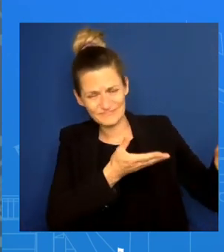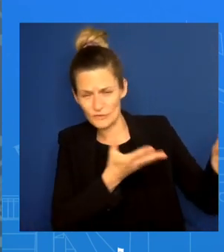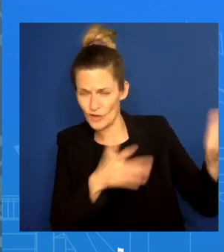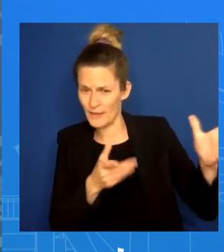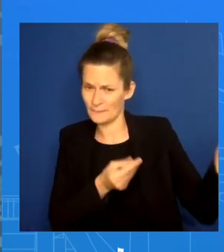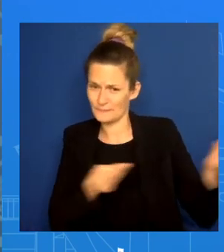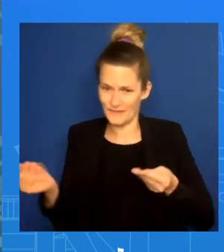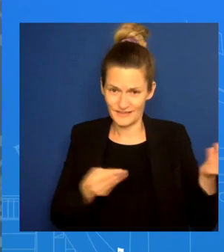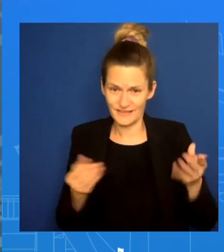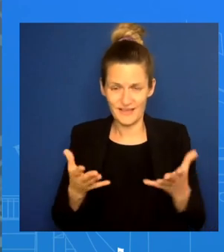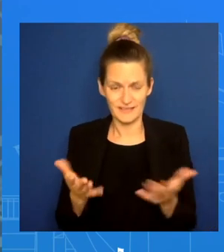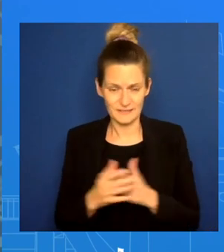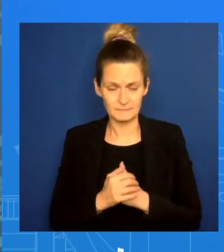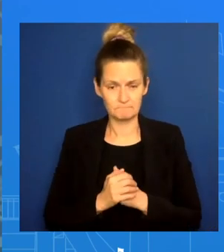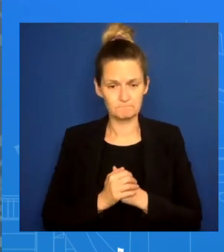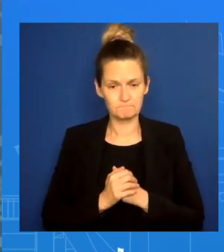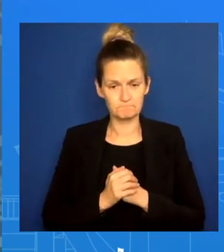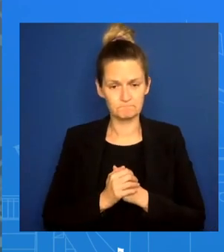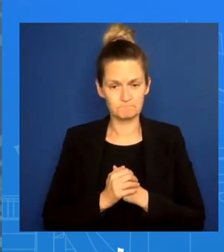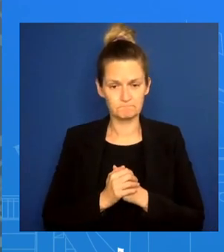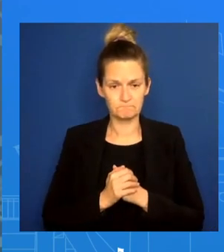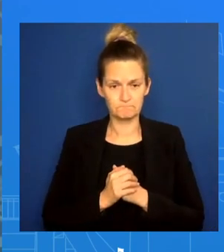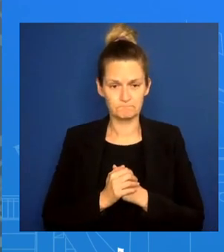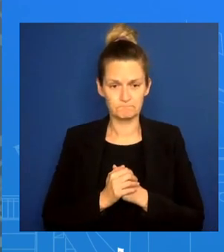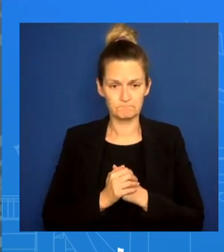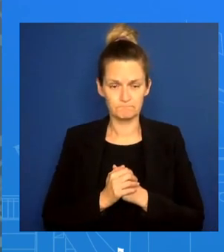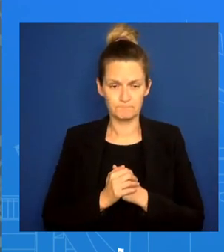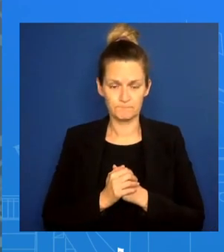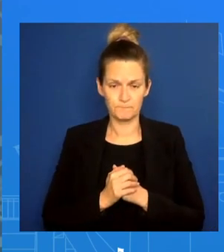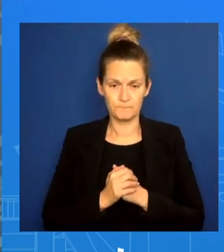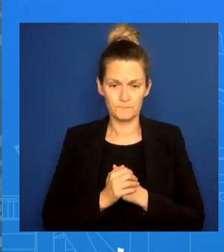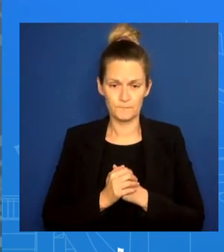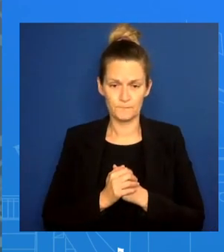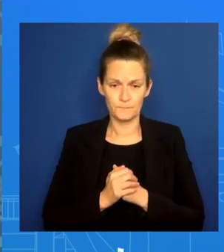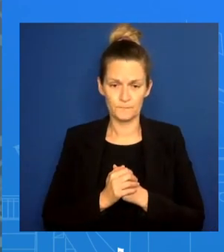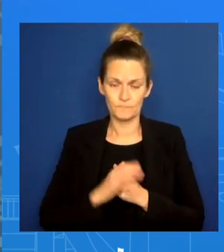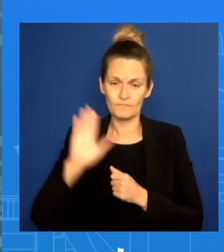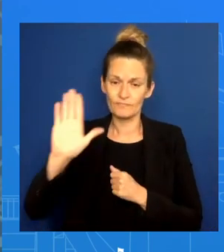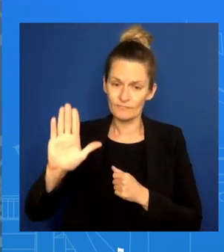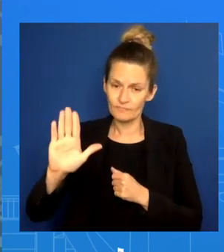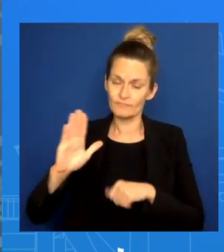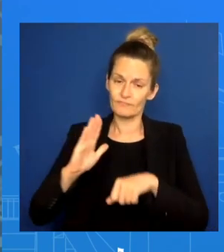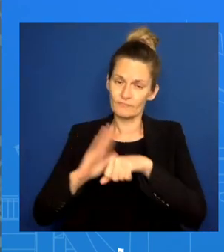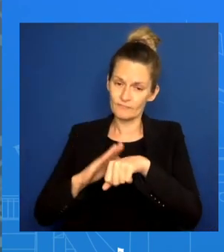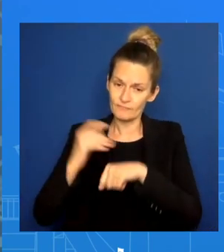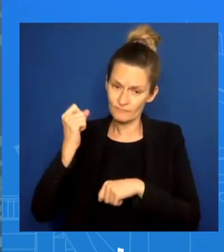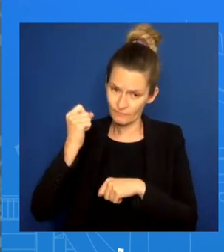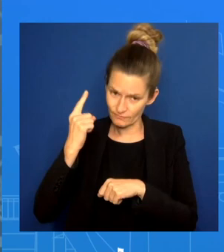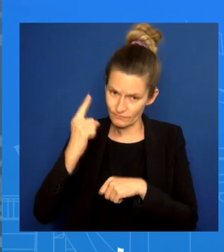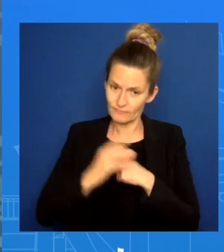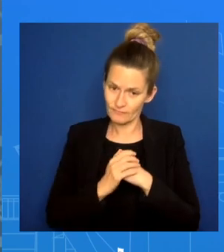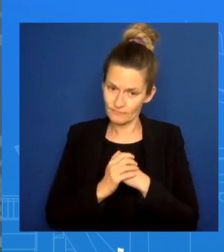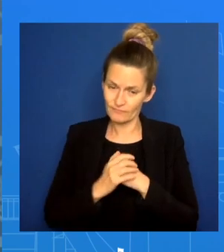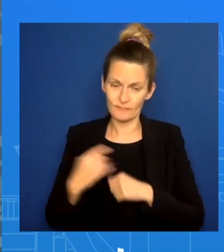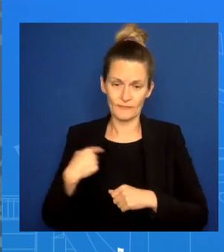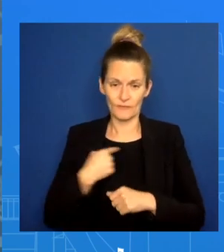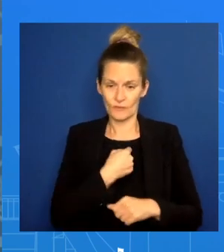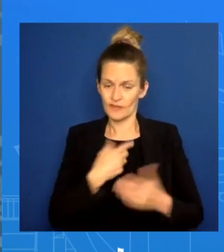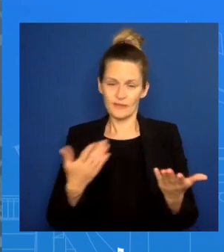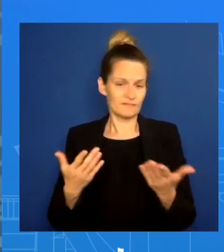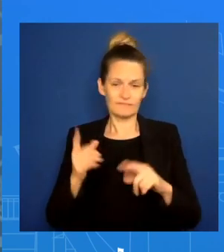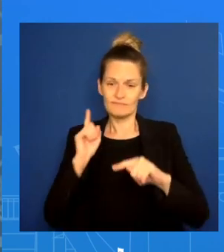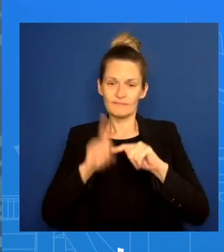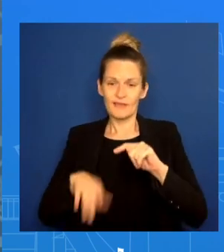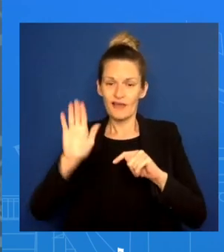for success here, we're obviously not going to be able to share more publicly about the deal. I'm sure you all have questions about what this looks